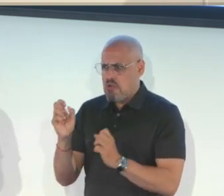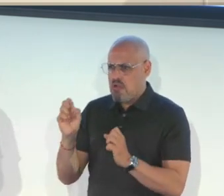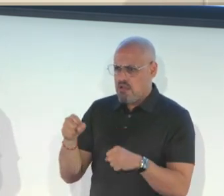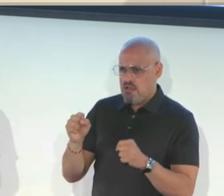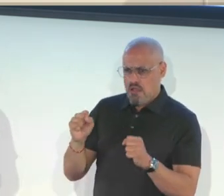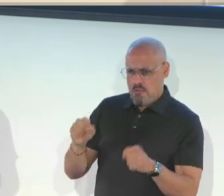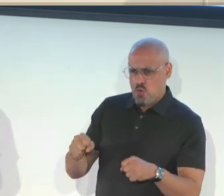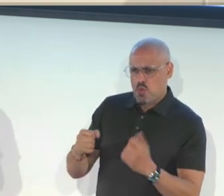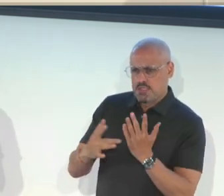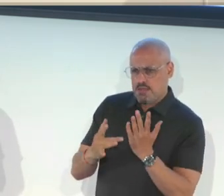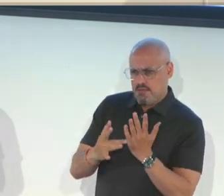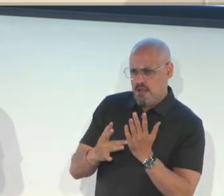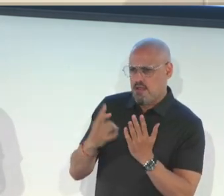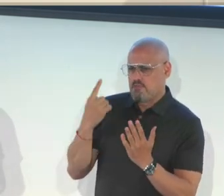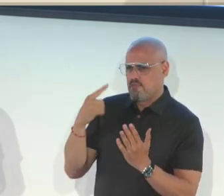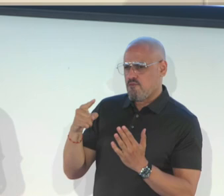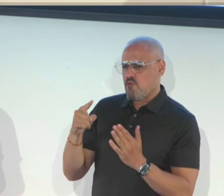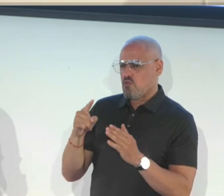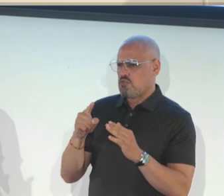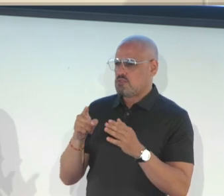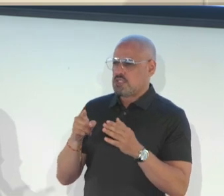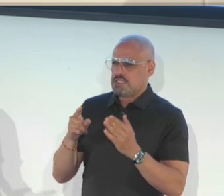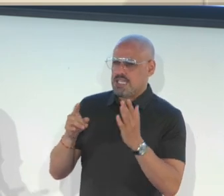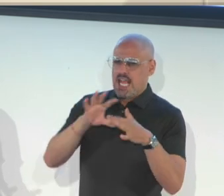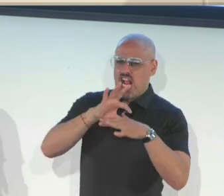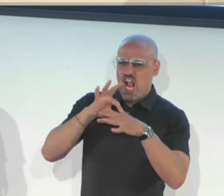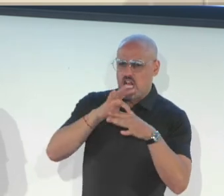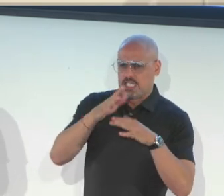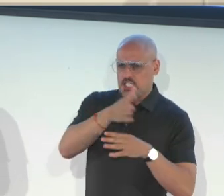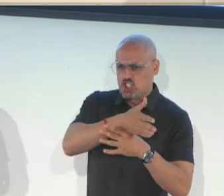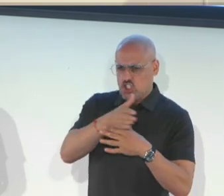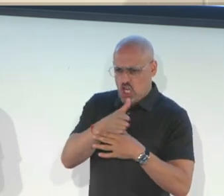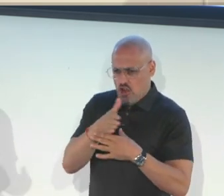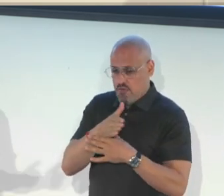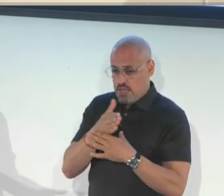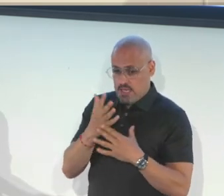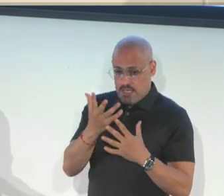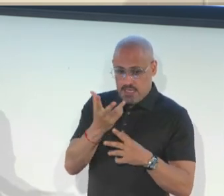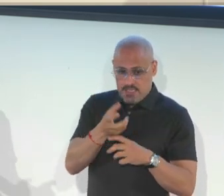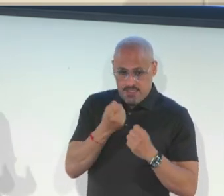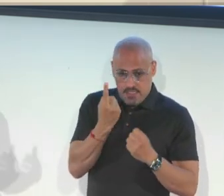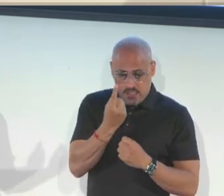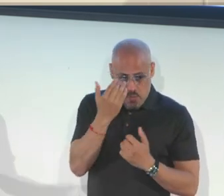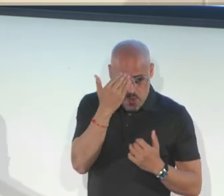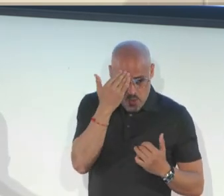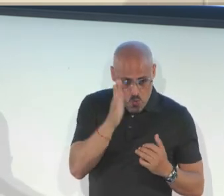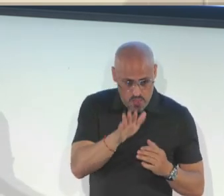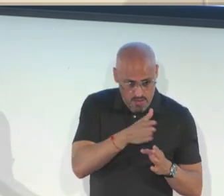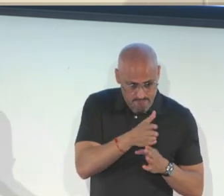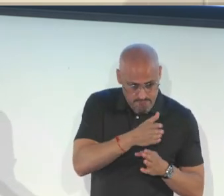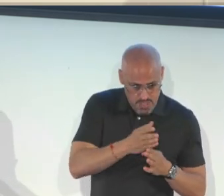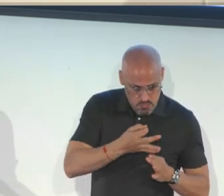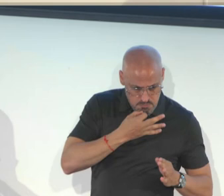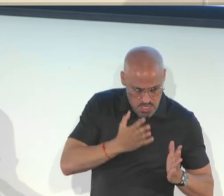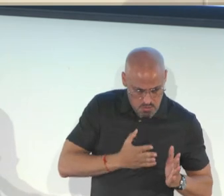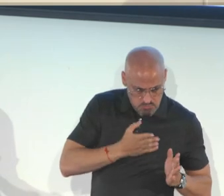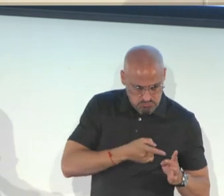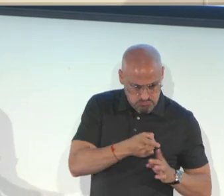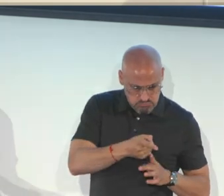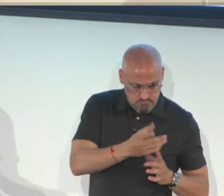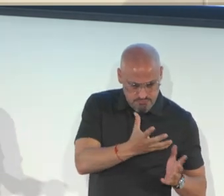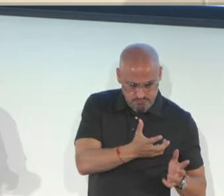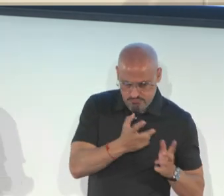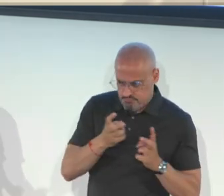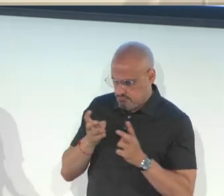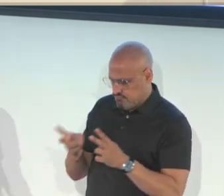enabling technology as a form of context sharing and taking what somebody knows in their field of expertise